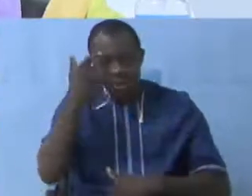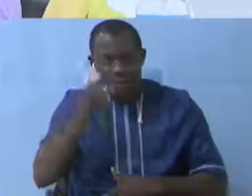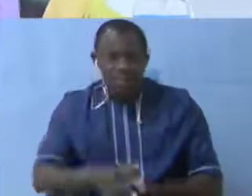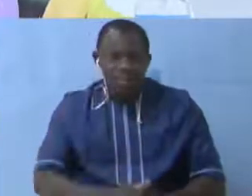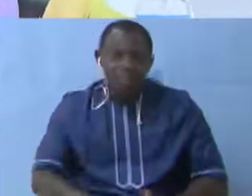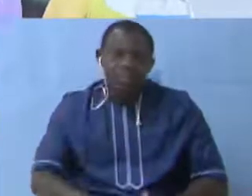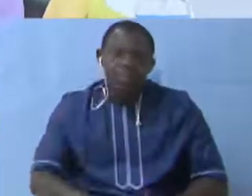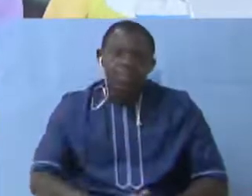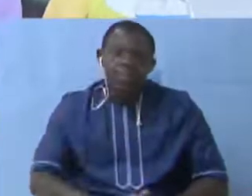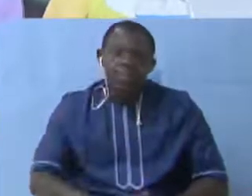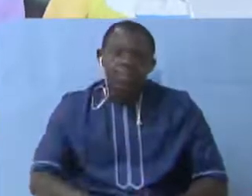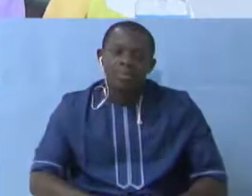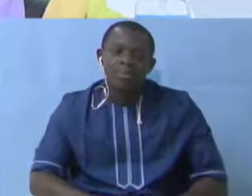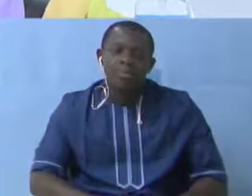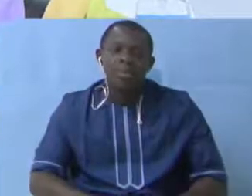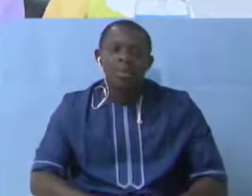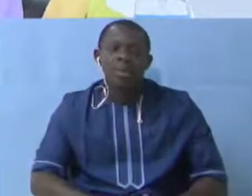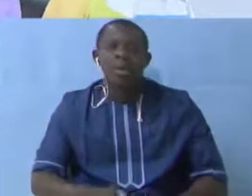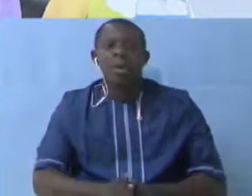But